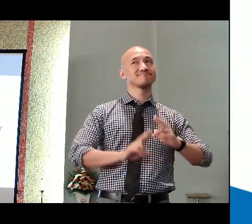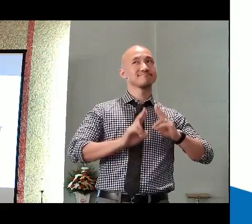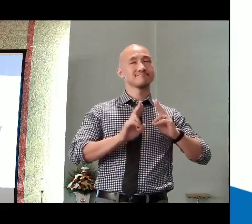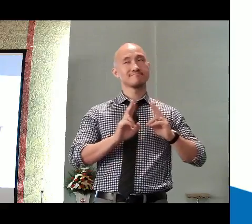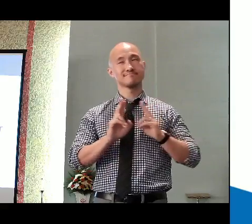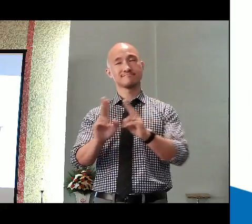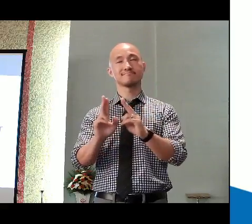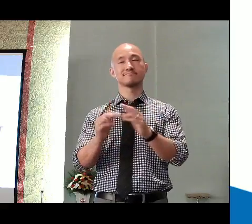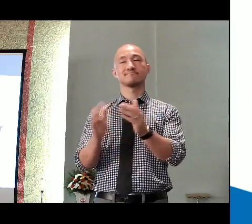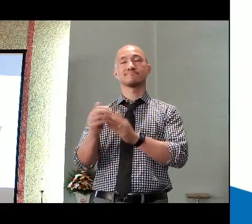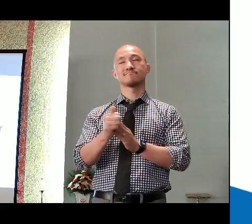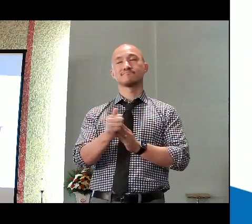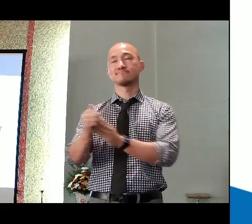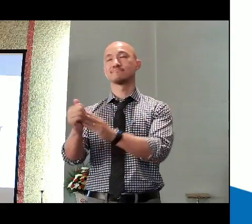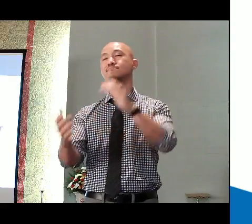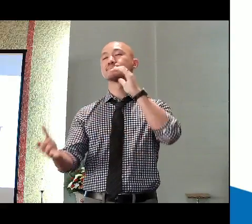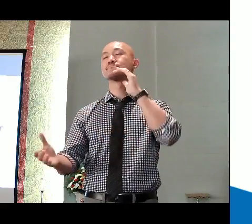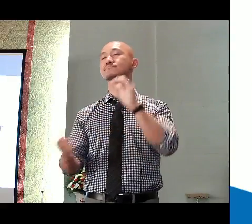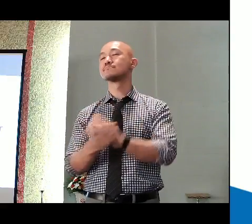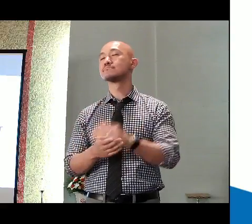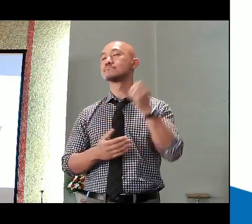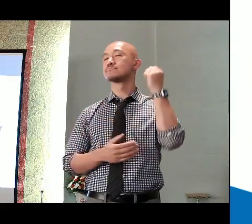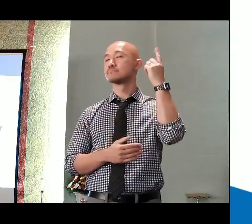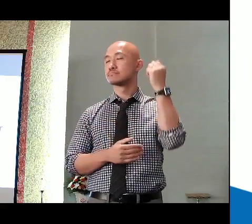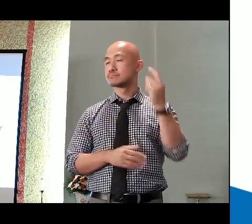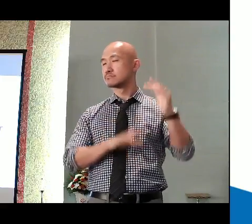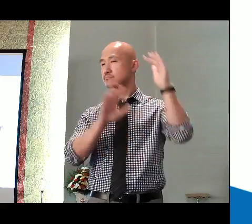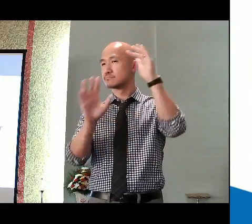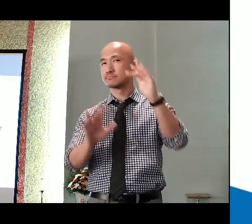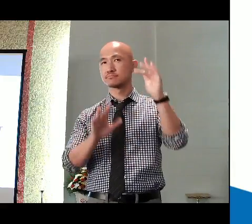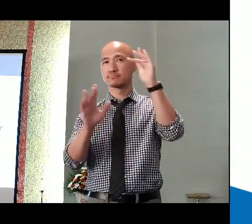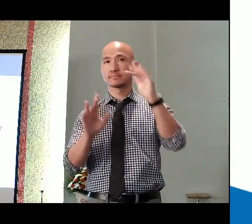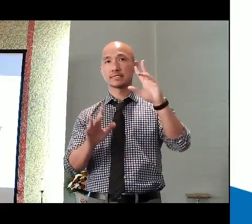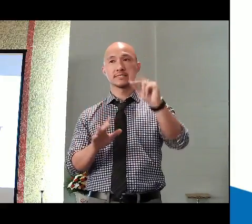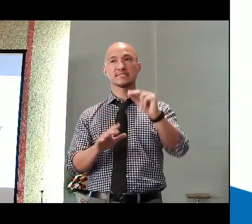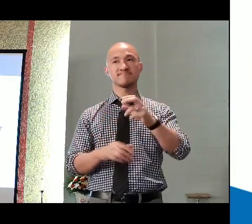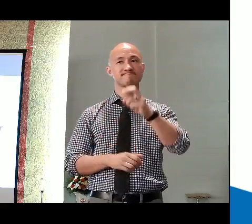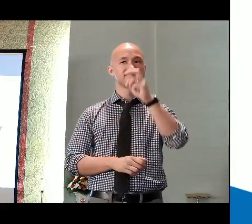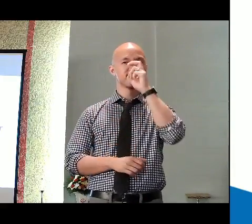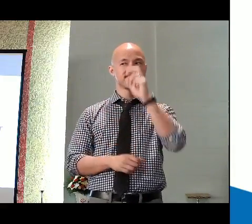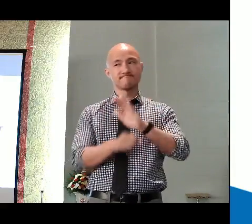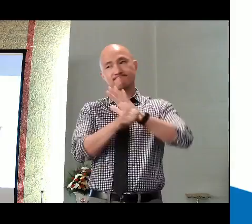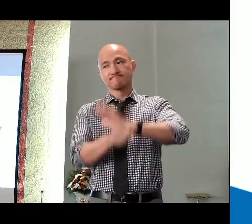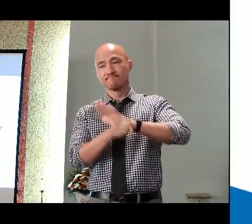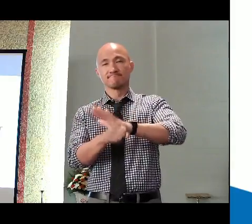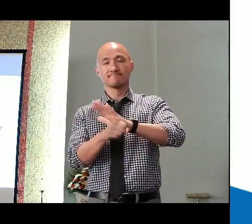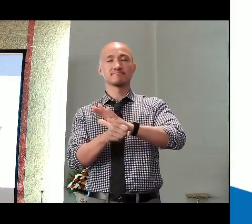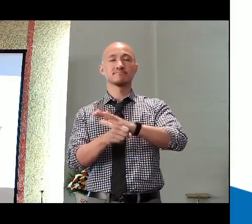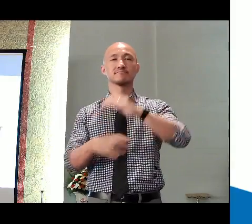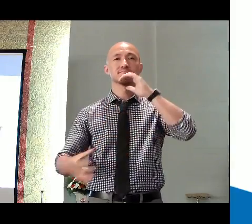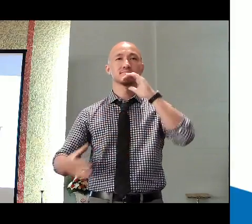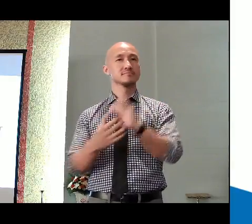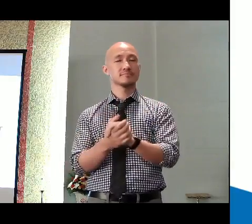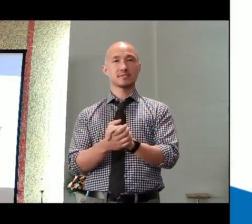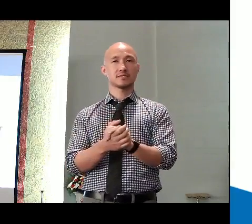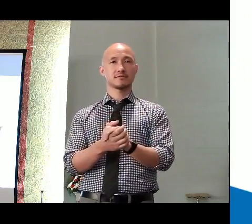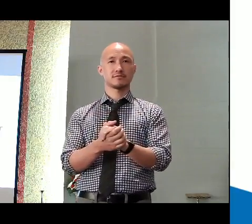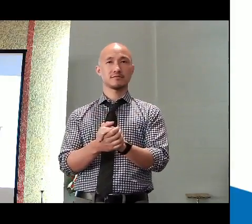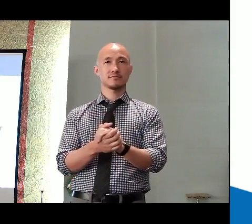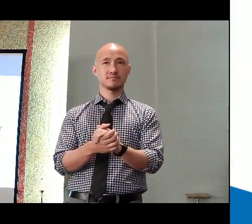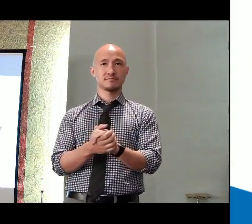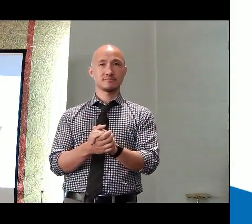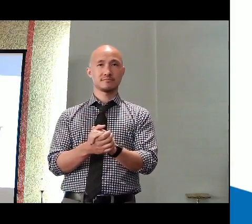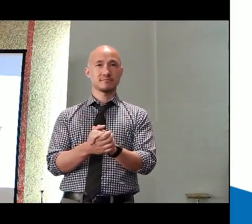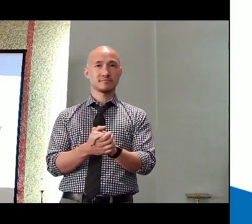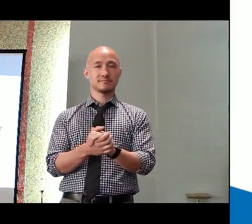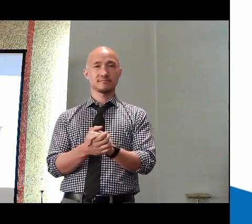in an understanding way. We need to understand what God has done, how God has put them under